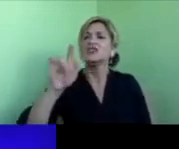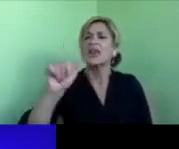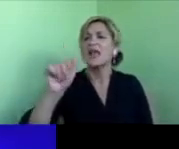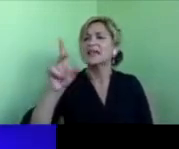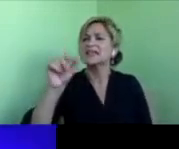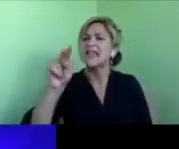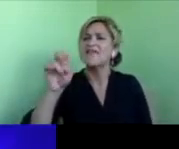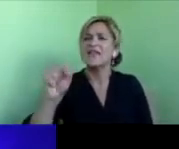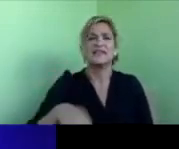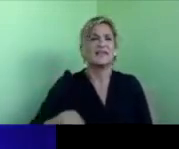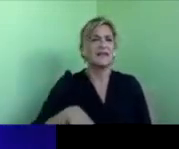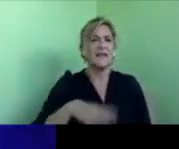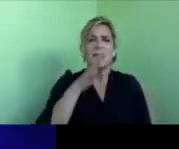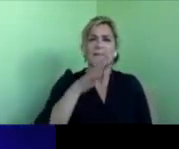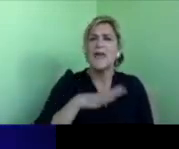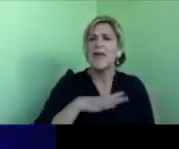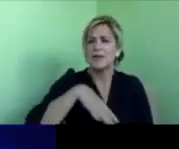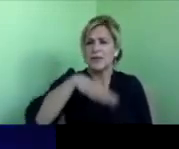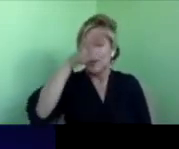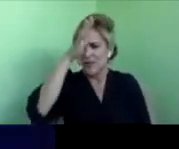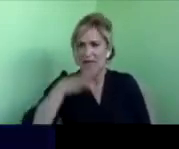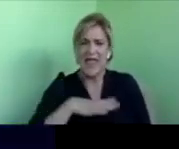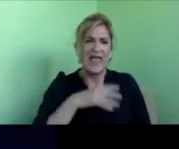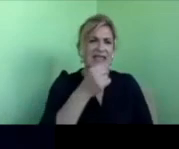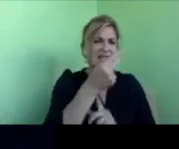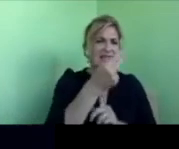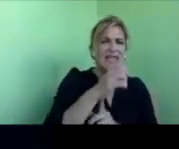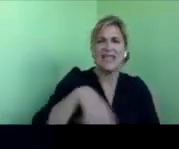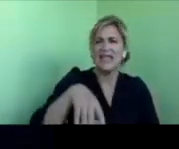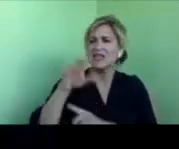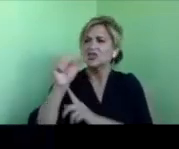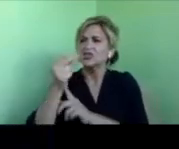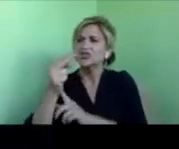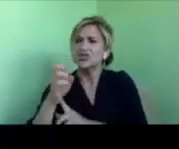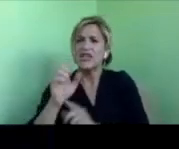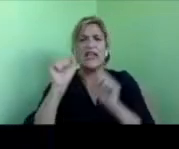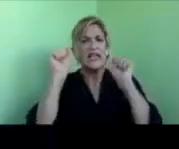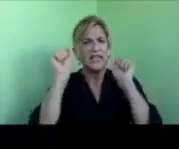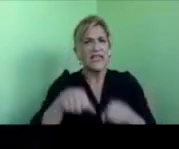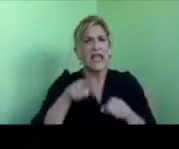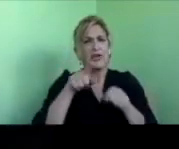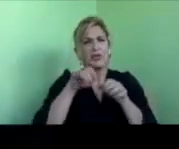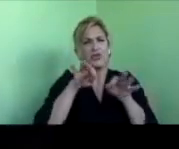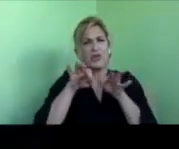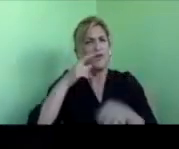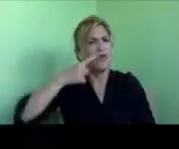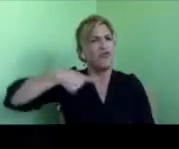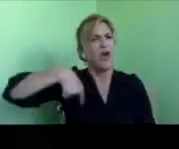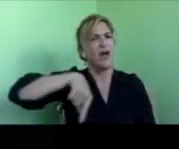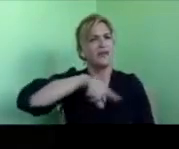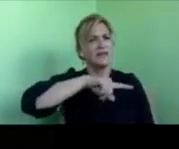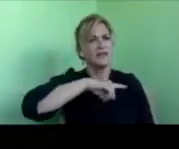Man, woman, he, she, can you translate for us, we, together?